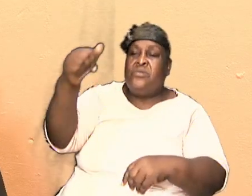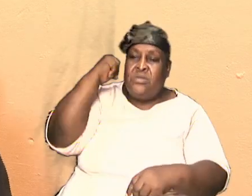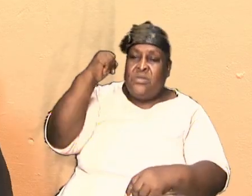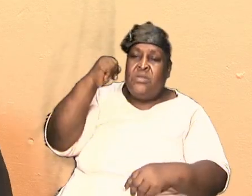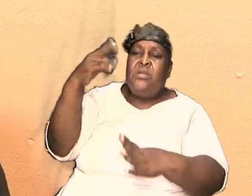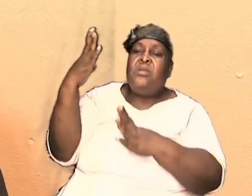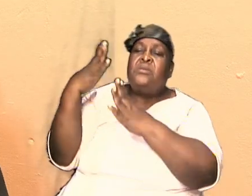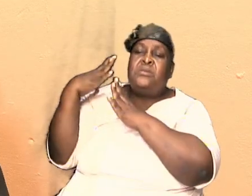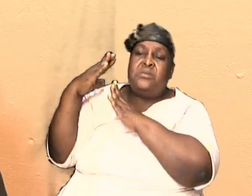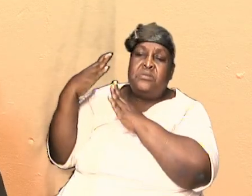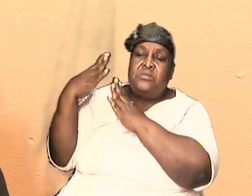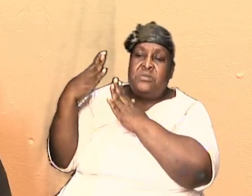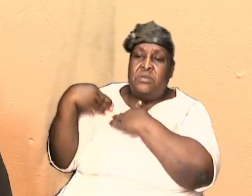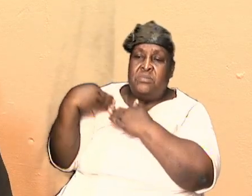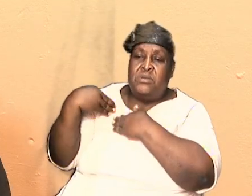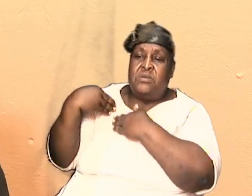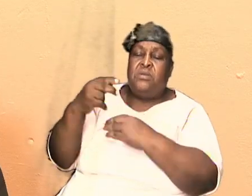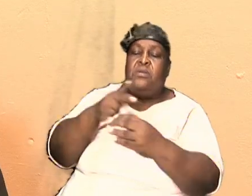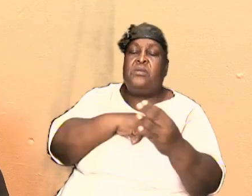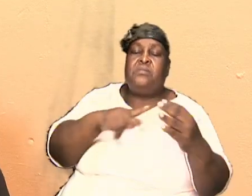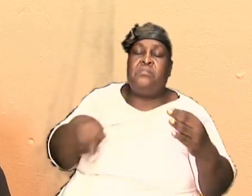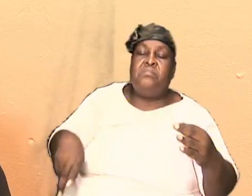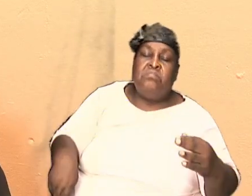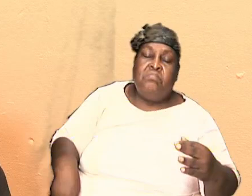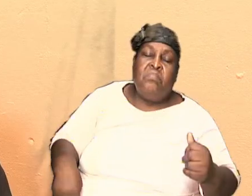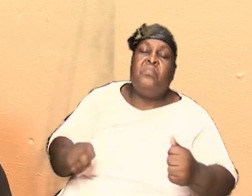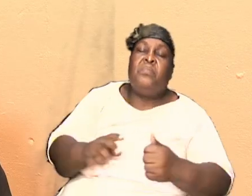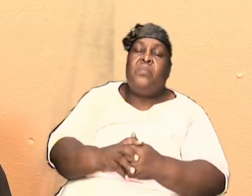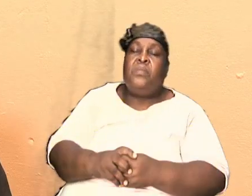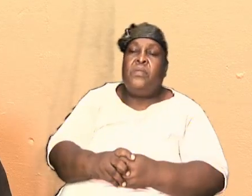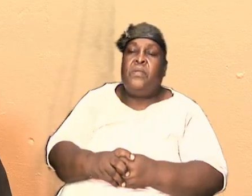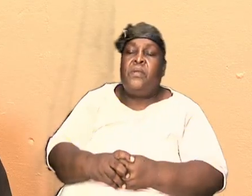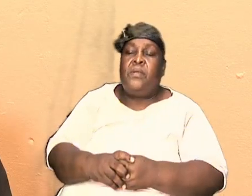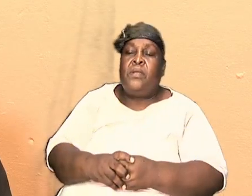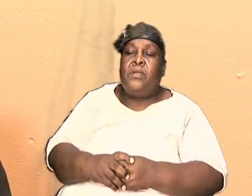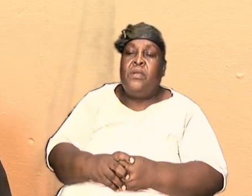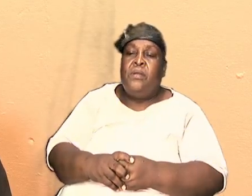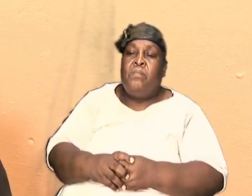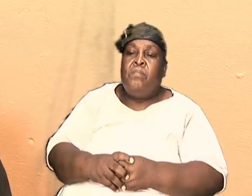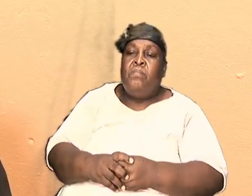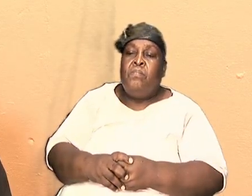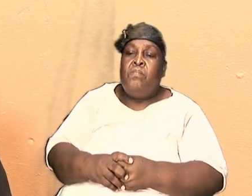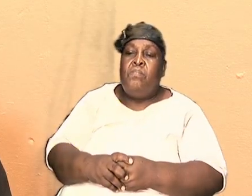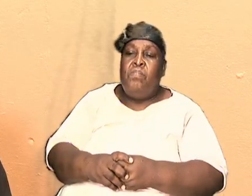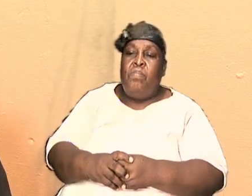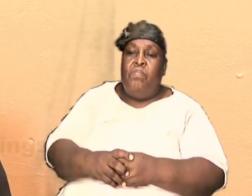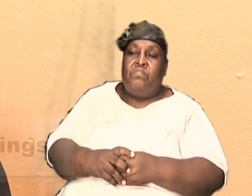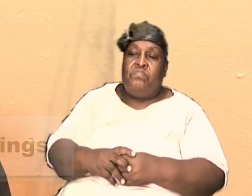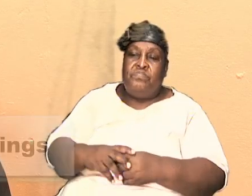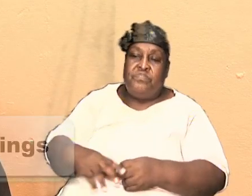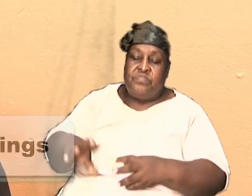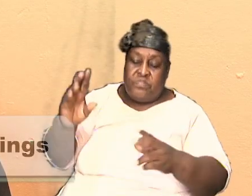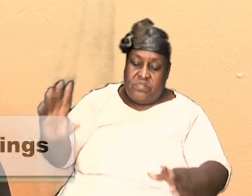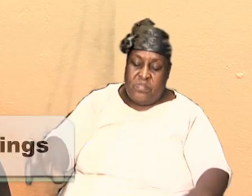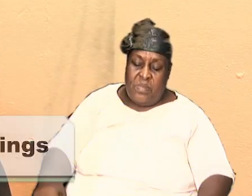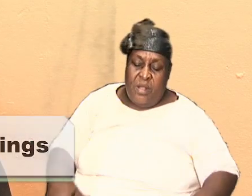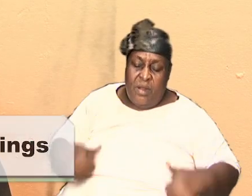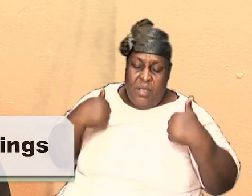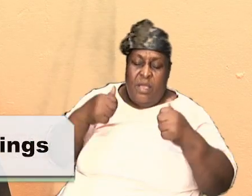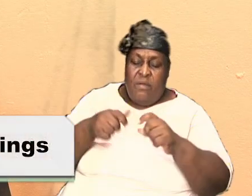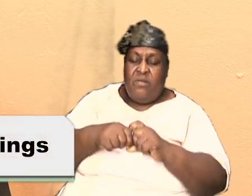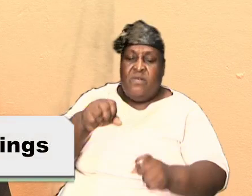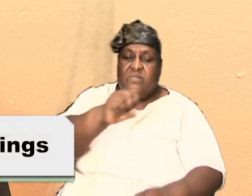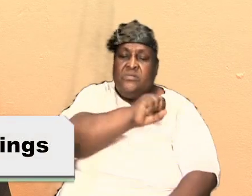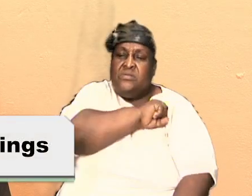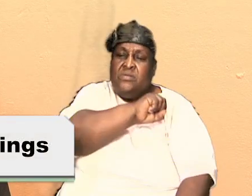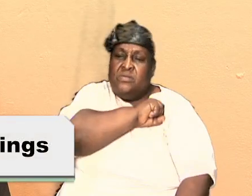And we have spent some time and we have looked at the life of King Saul. And